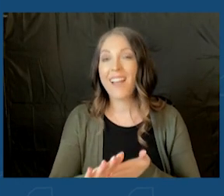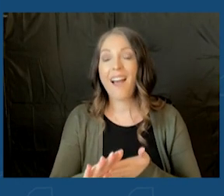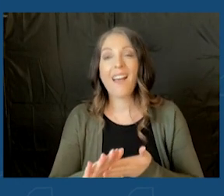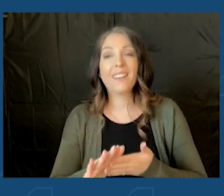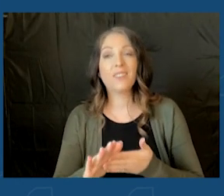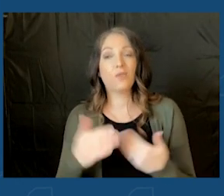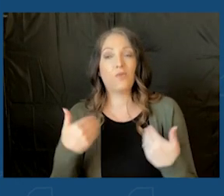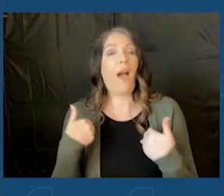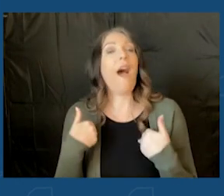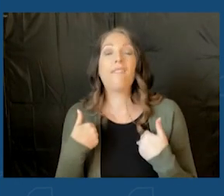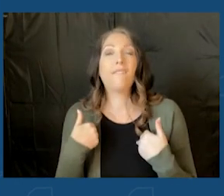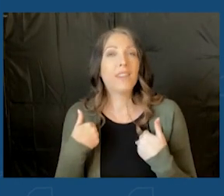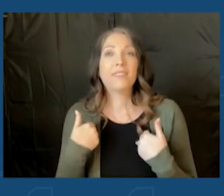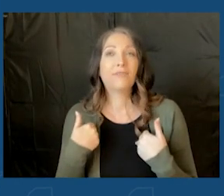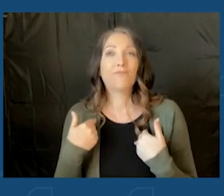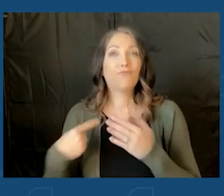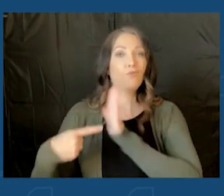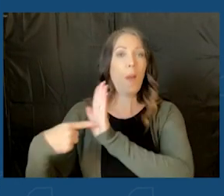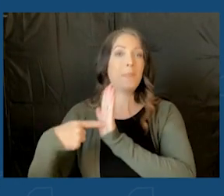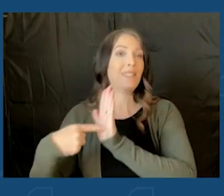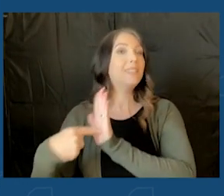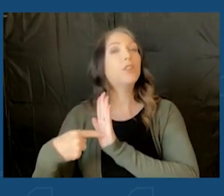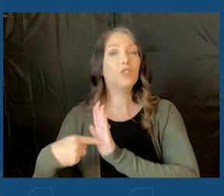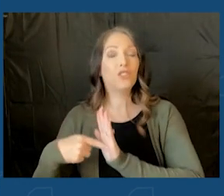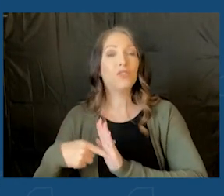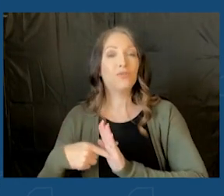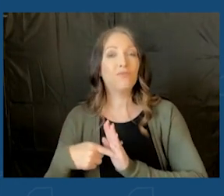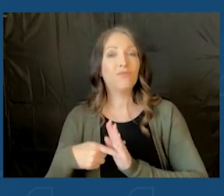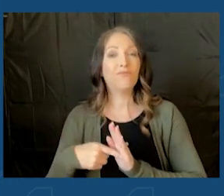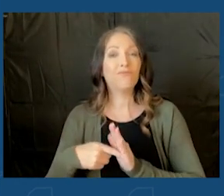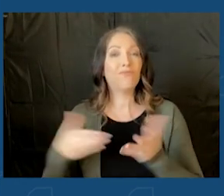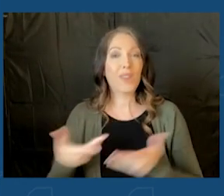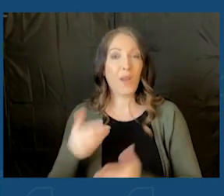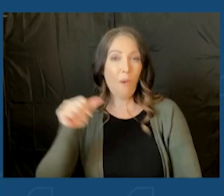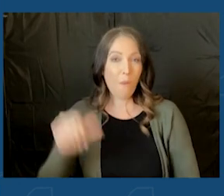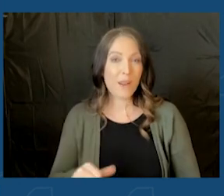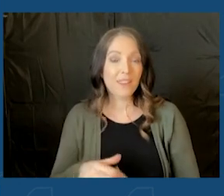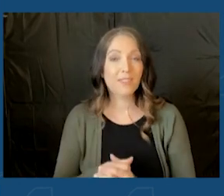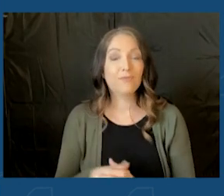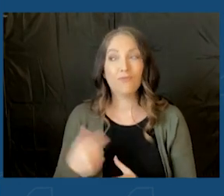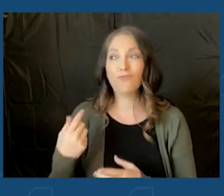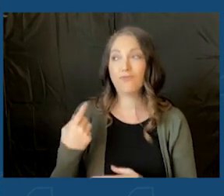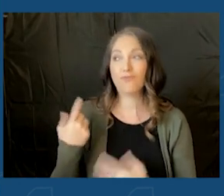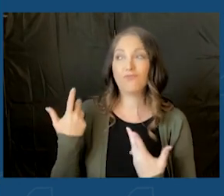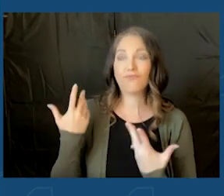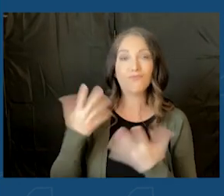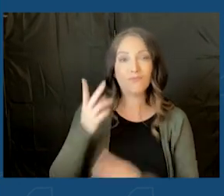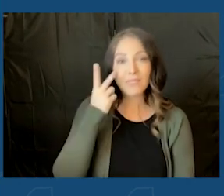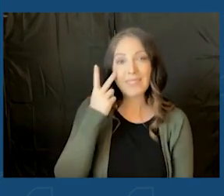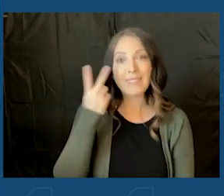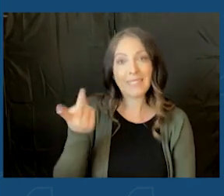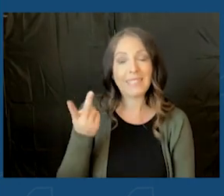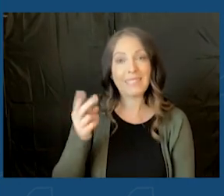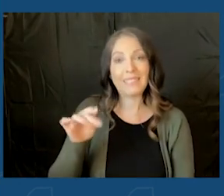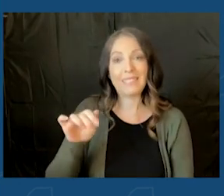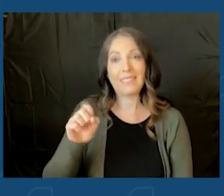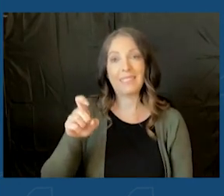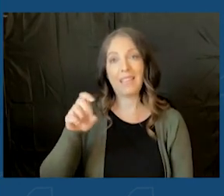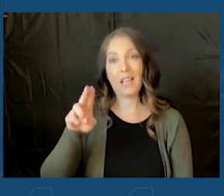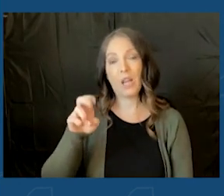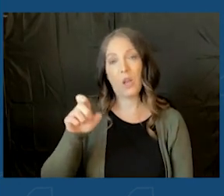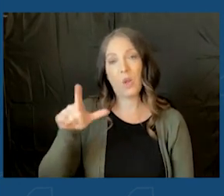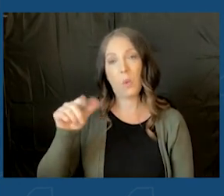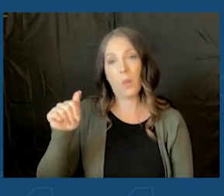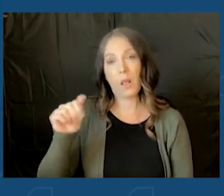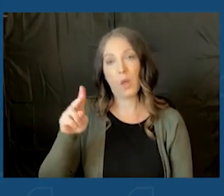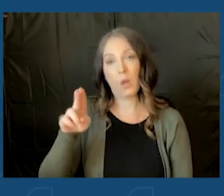that kind of representation in Albany, and that's what we've seen from sexual abuse survivors over the last several years.